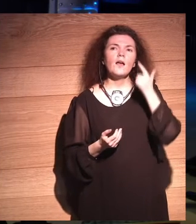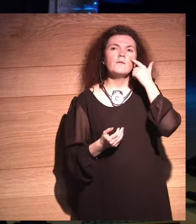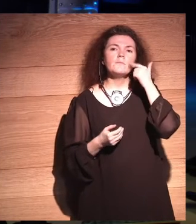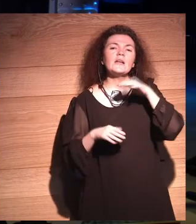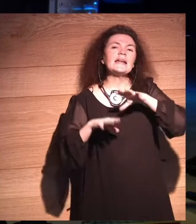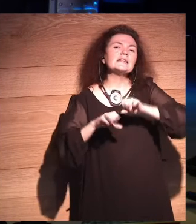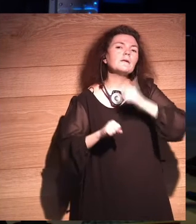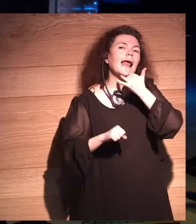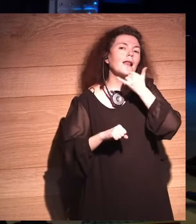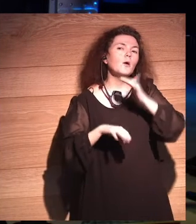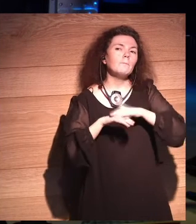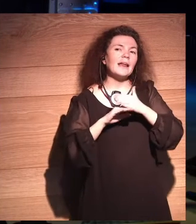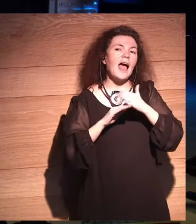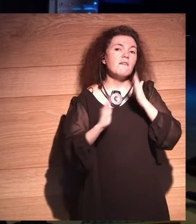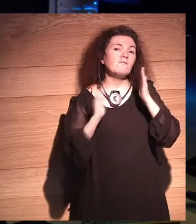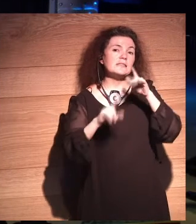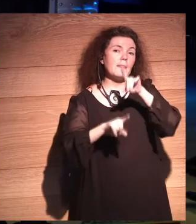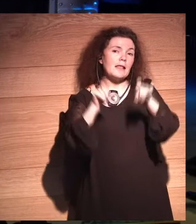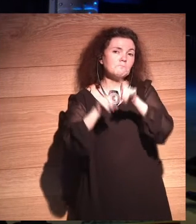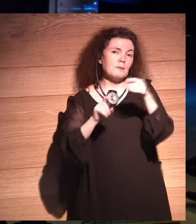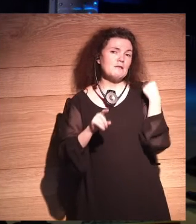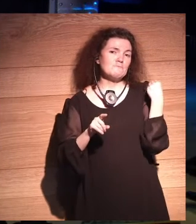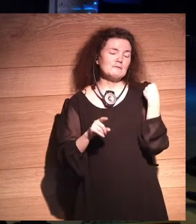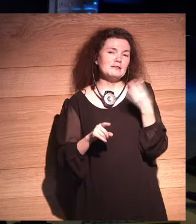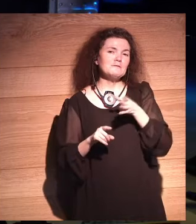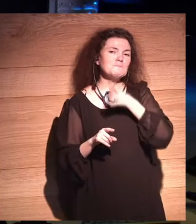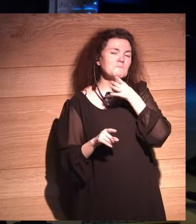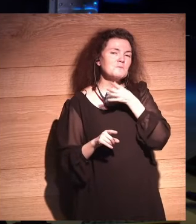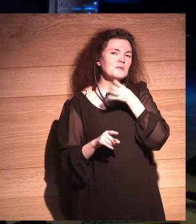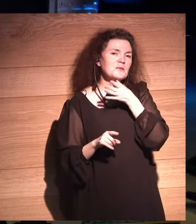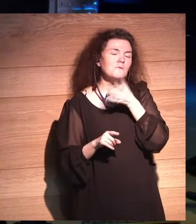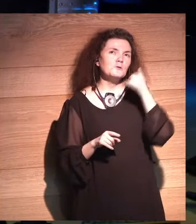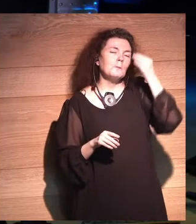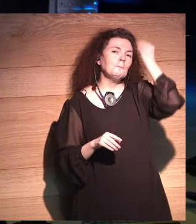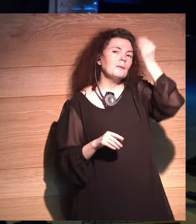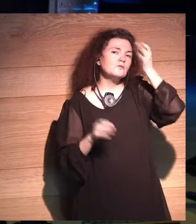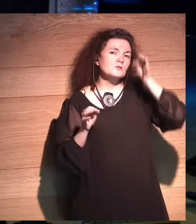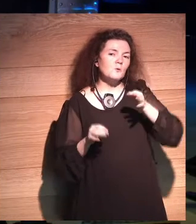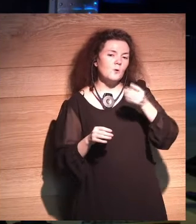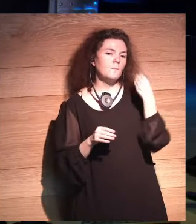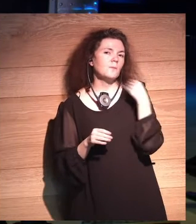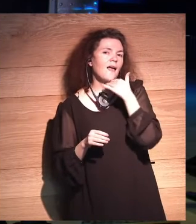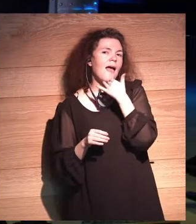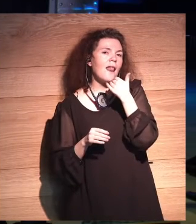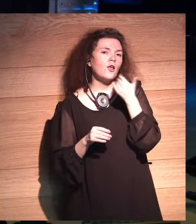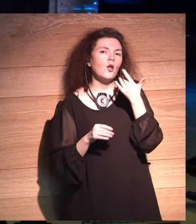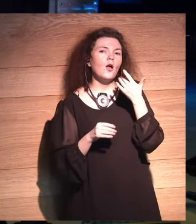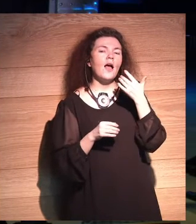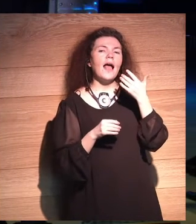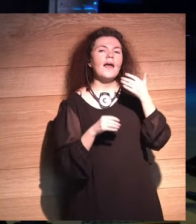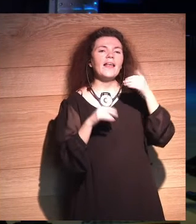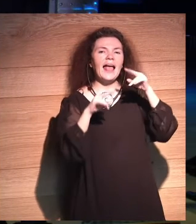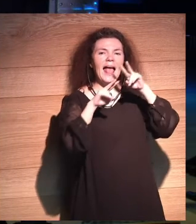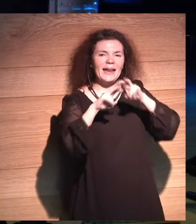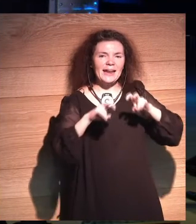there's, I can't go 10 minutes before somebody asks me about Cambridge Analytica, so I hope you do. There are the challenges that we